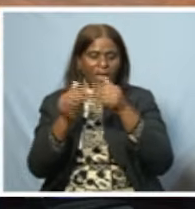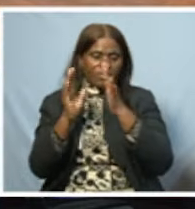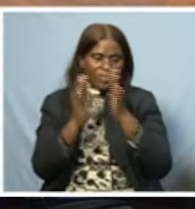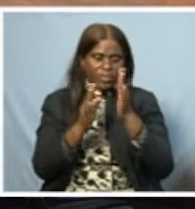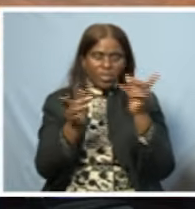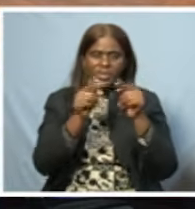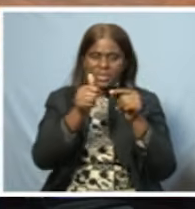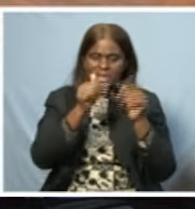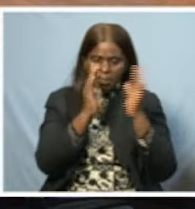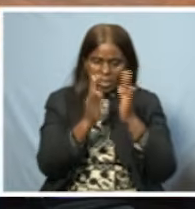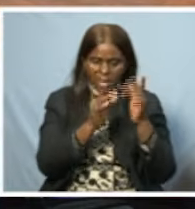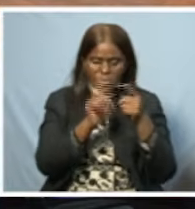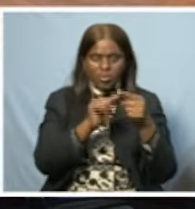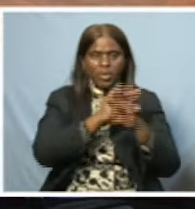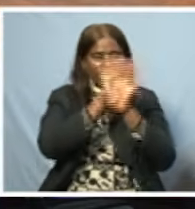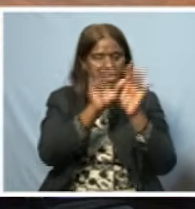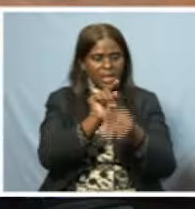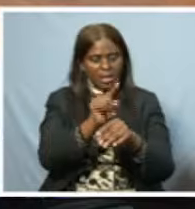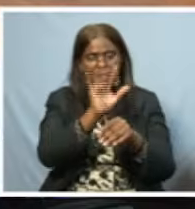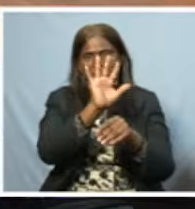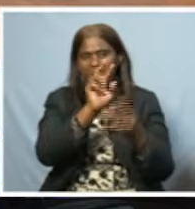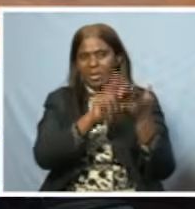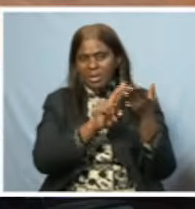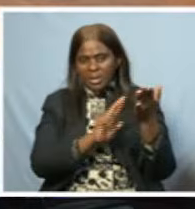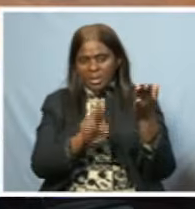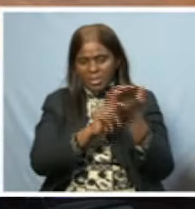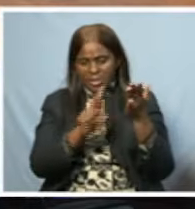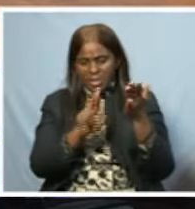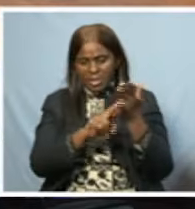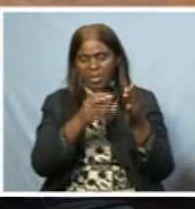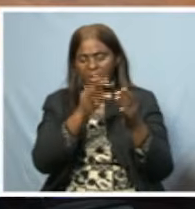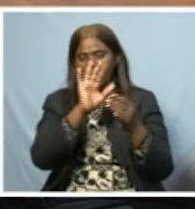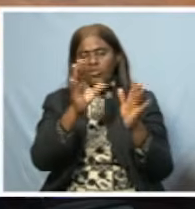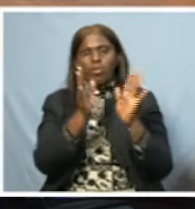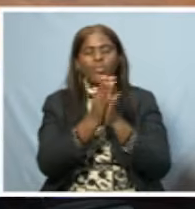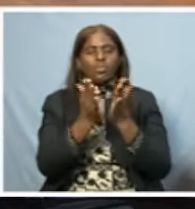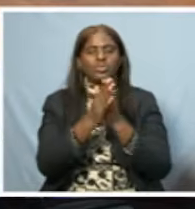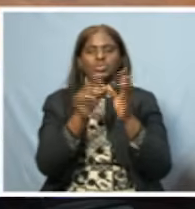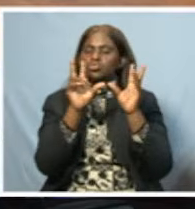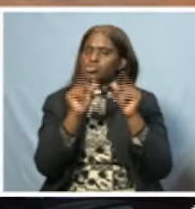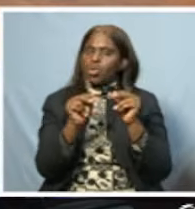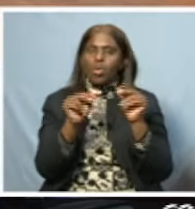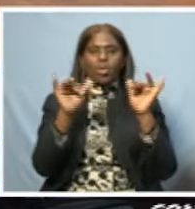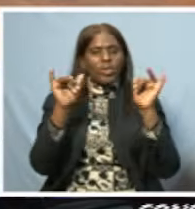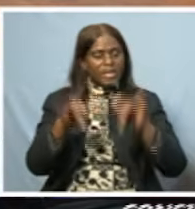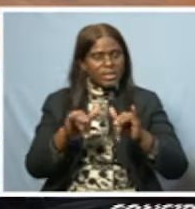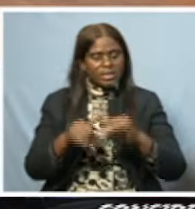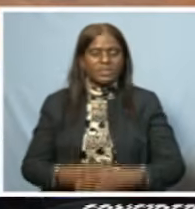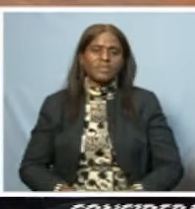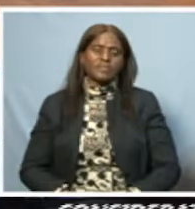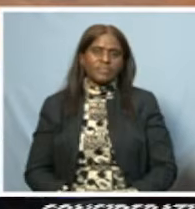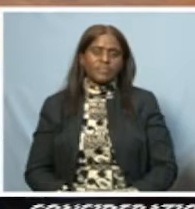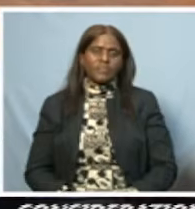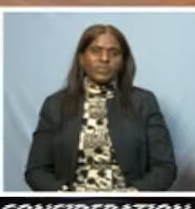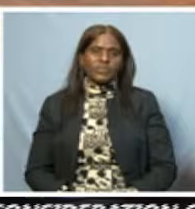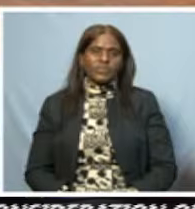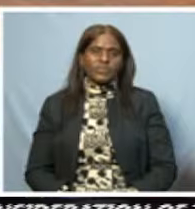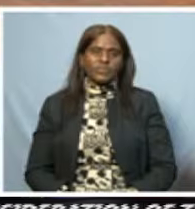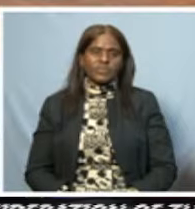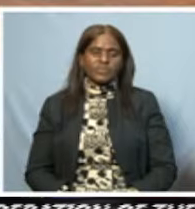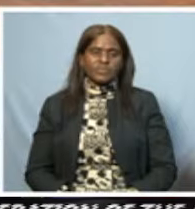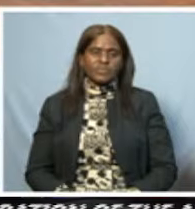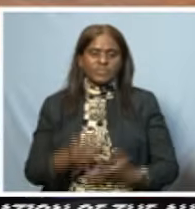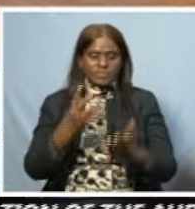projection when you intend to clear the 5 retirees off your books? No or yes? Proceed.